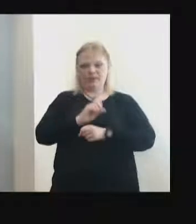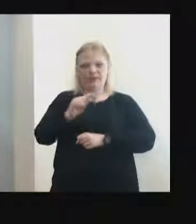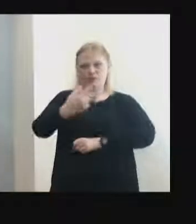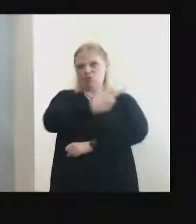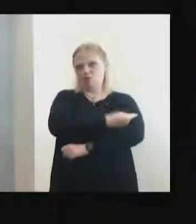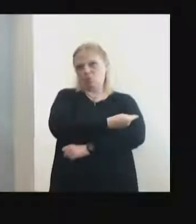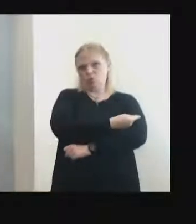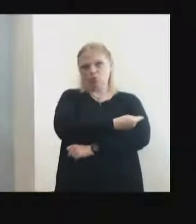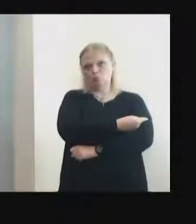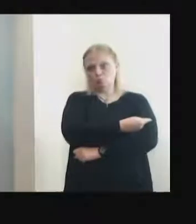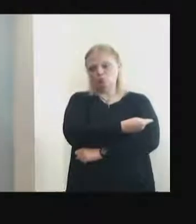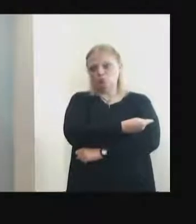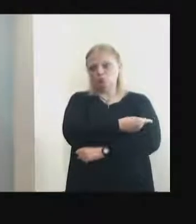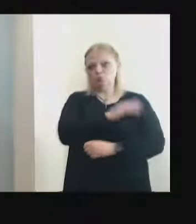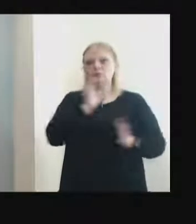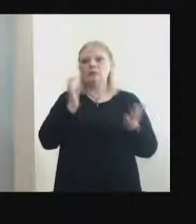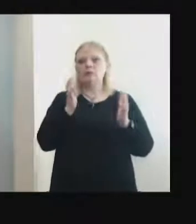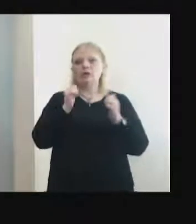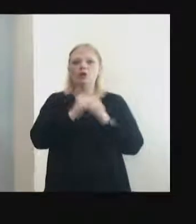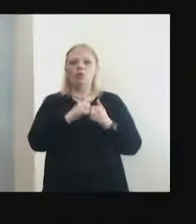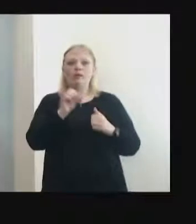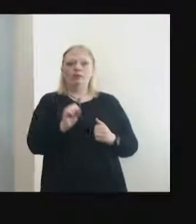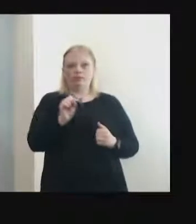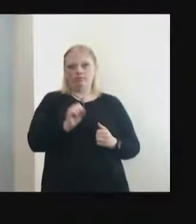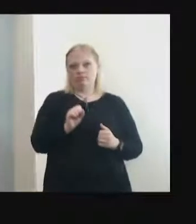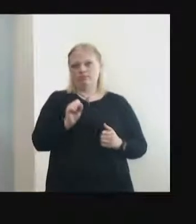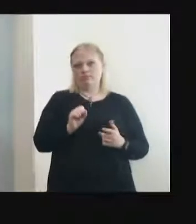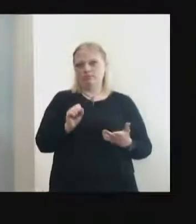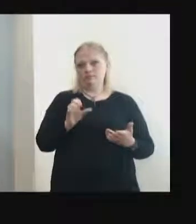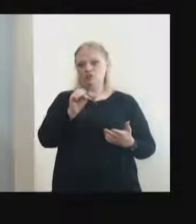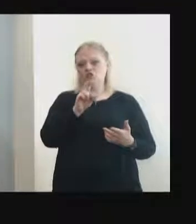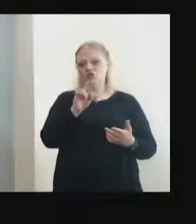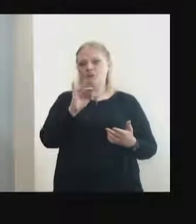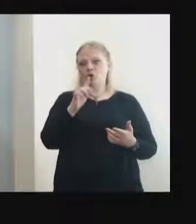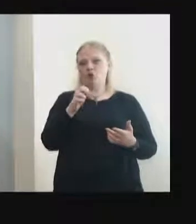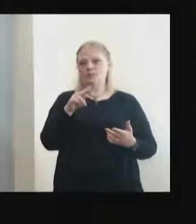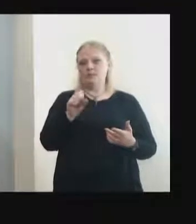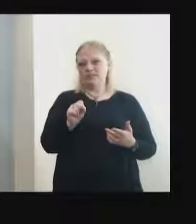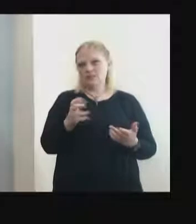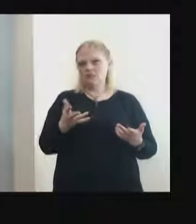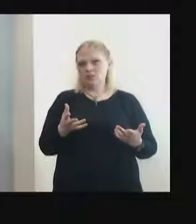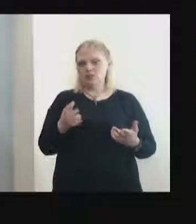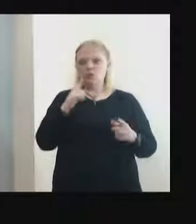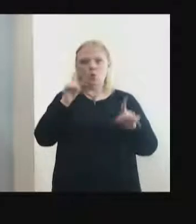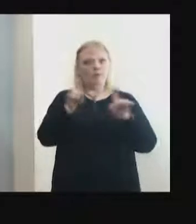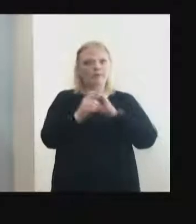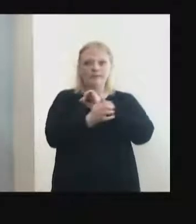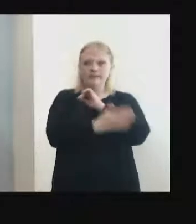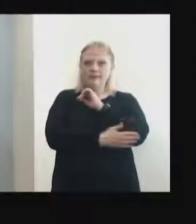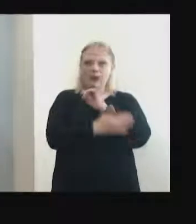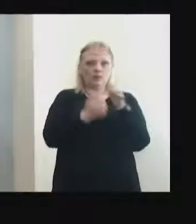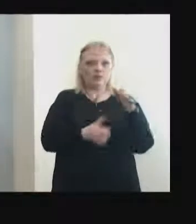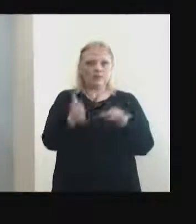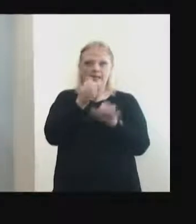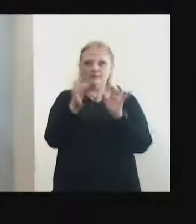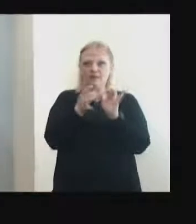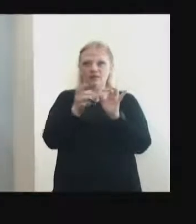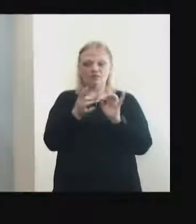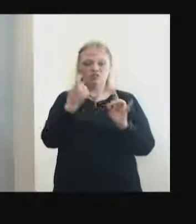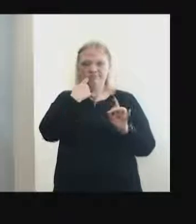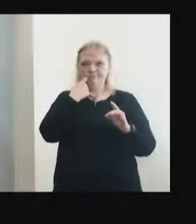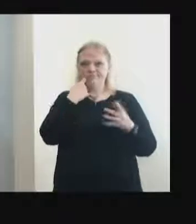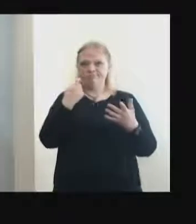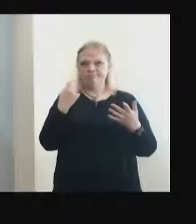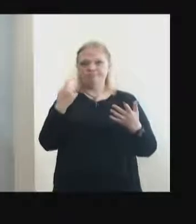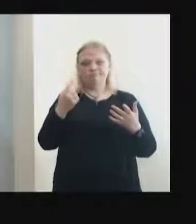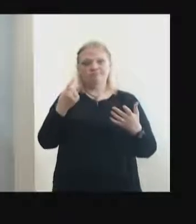dose of vaccine compared to our suburban areas. And so, as the county executive mentioned earlier, we're seeing